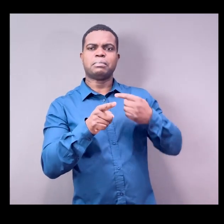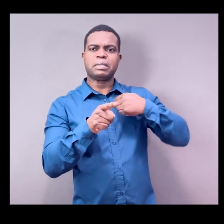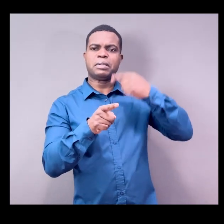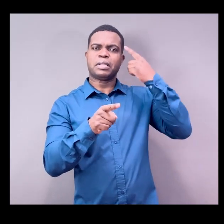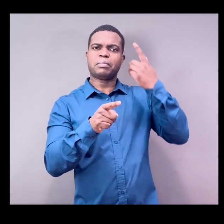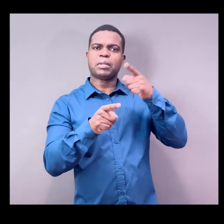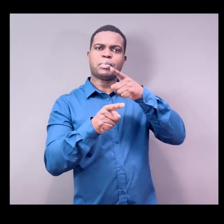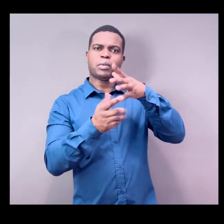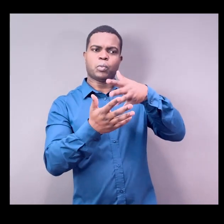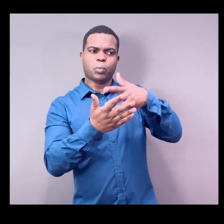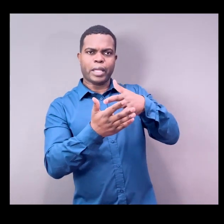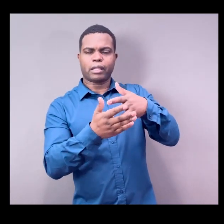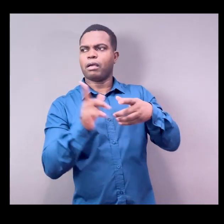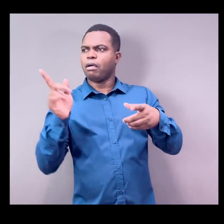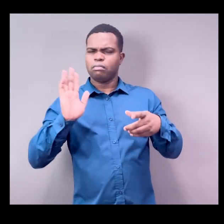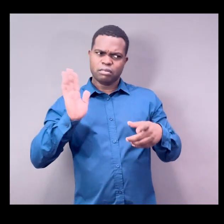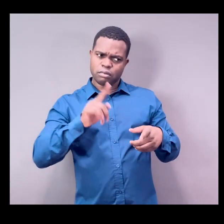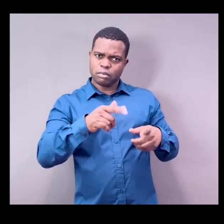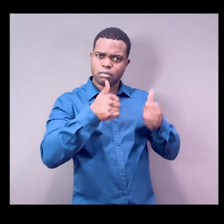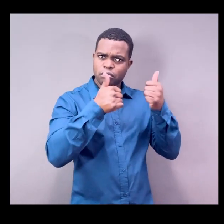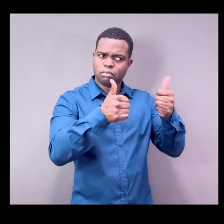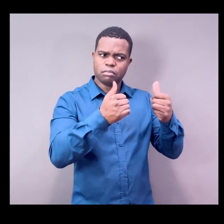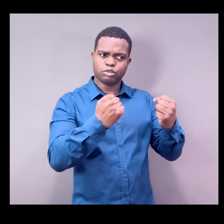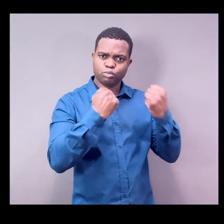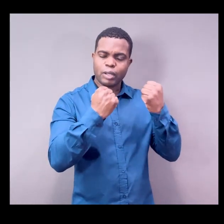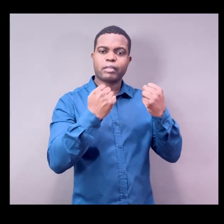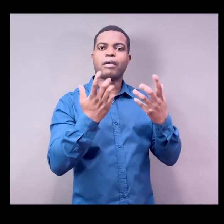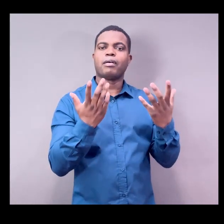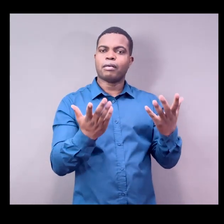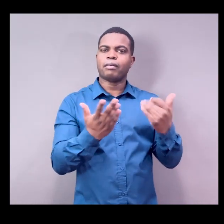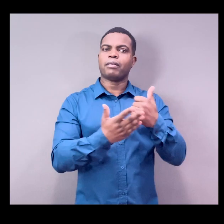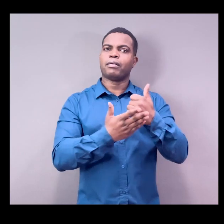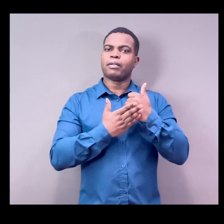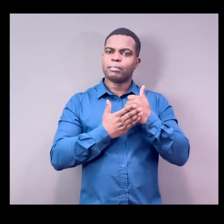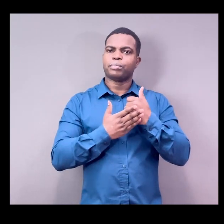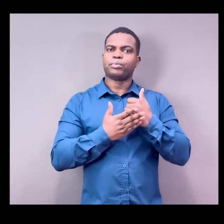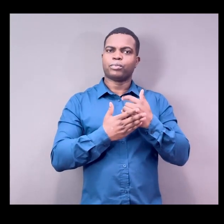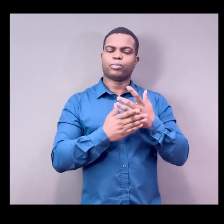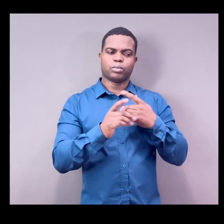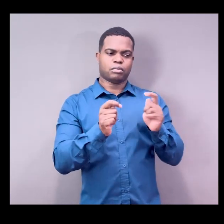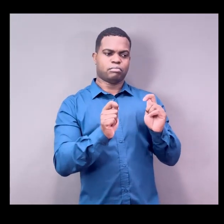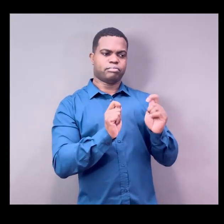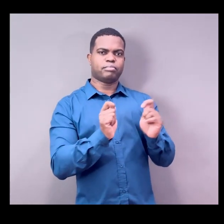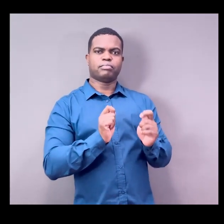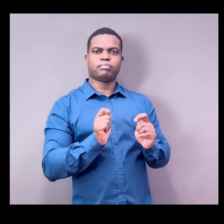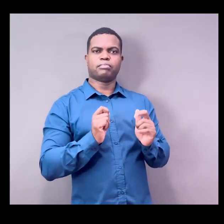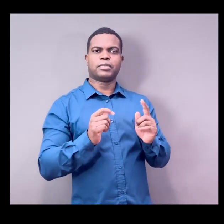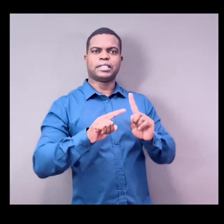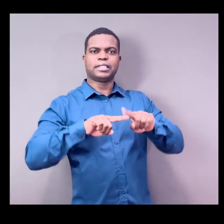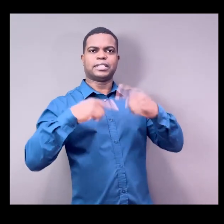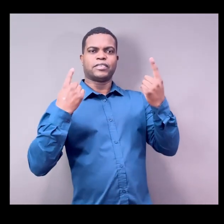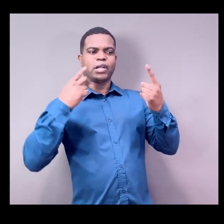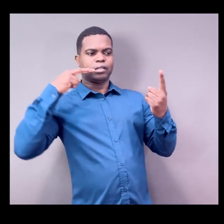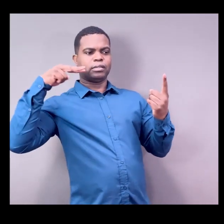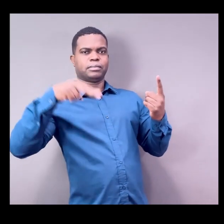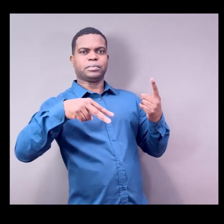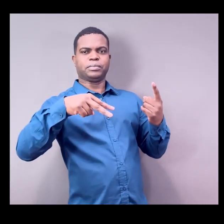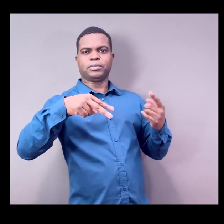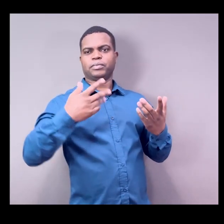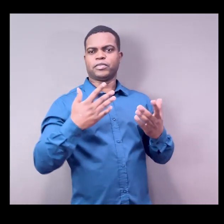where the weaknesses are or the strengths are. So you can do that. It's a way of